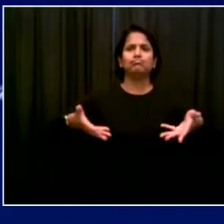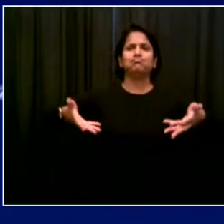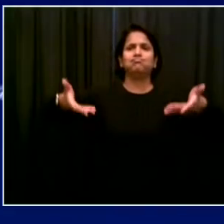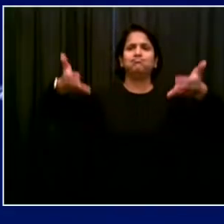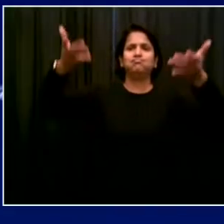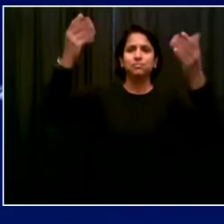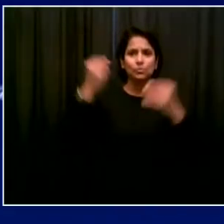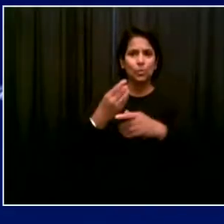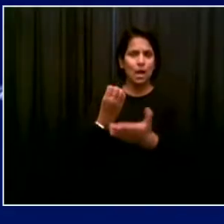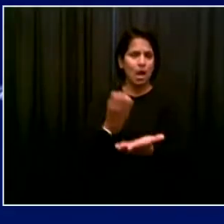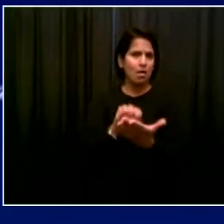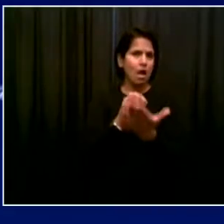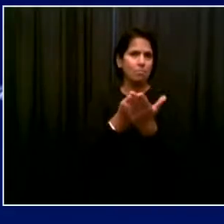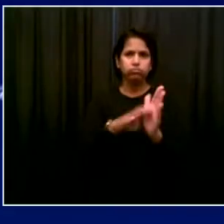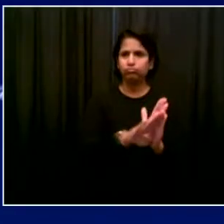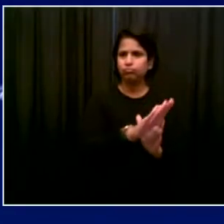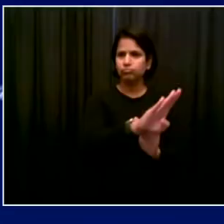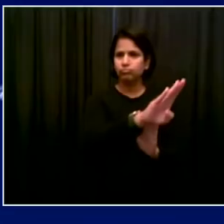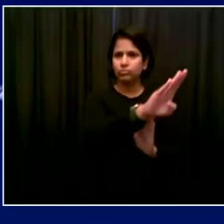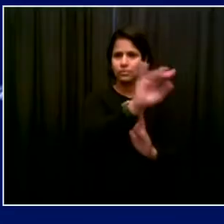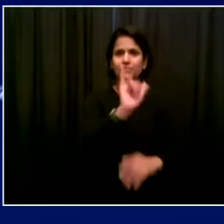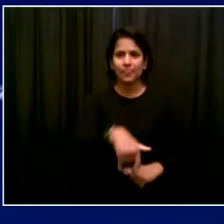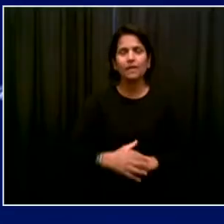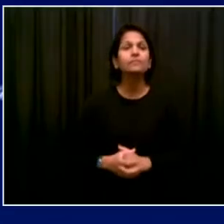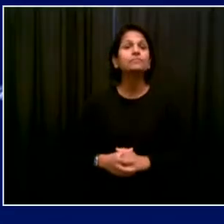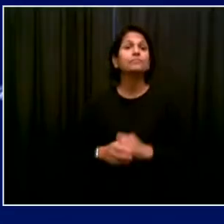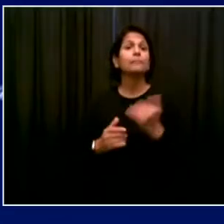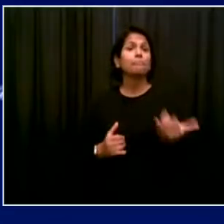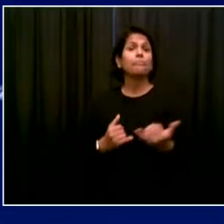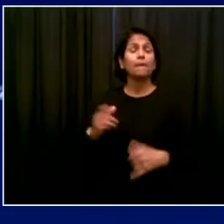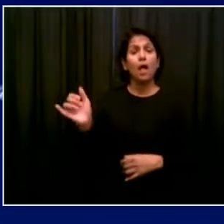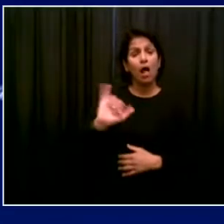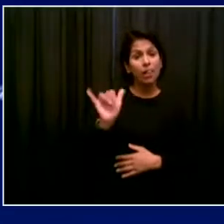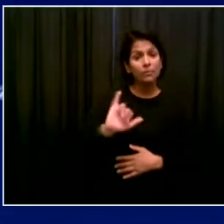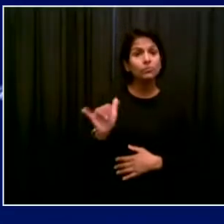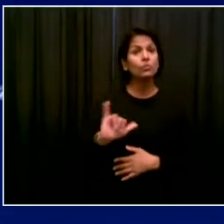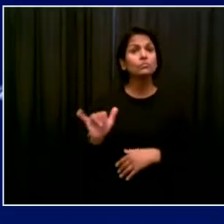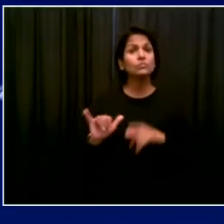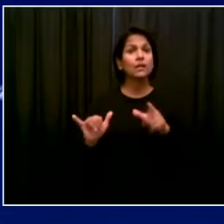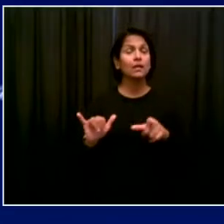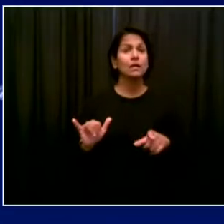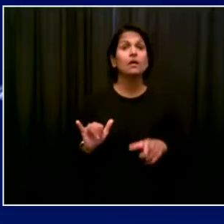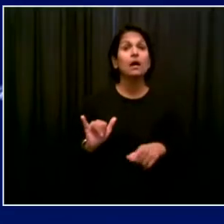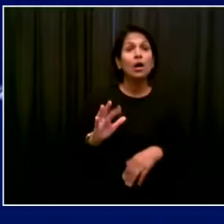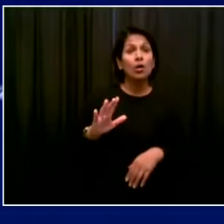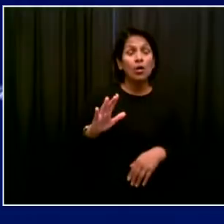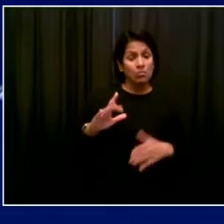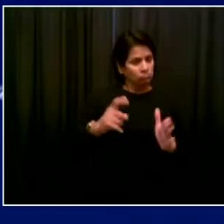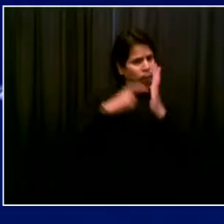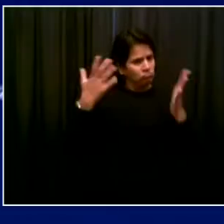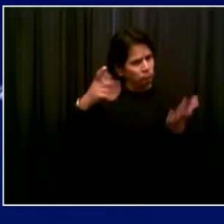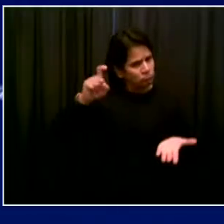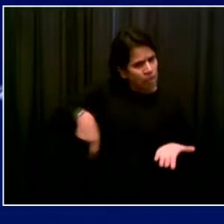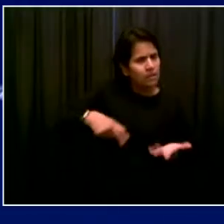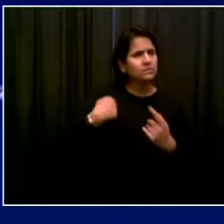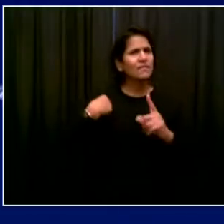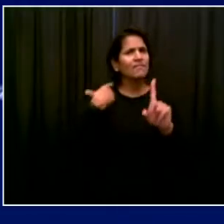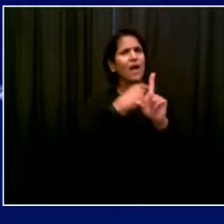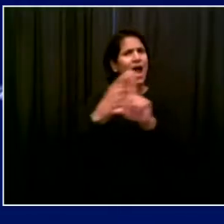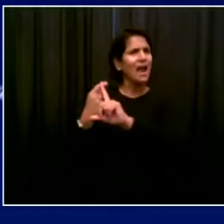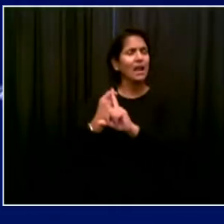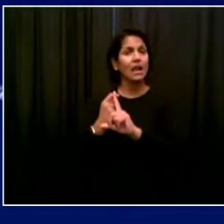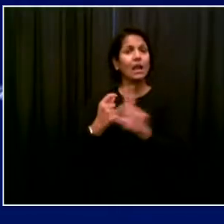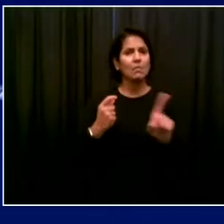are becoming the standard across all sectors. We already have more than 3,500 organizations that have stepped